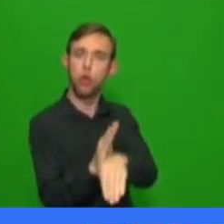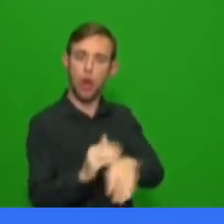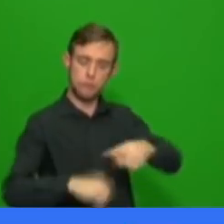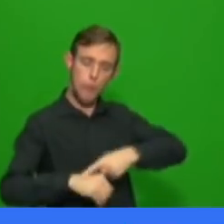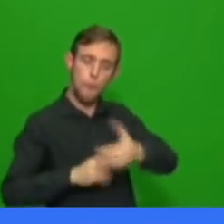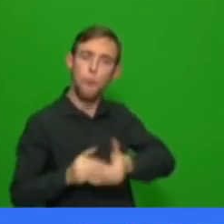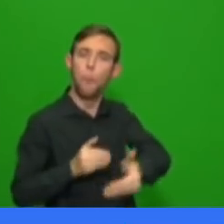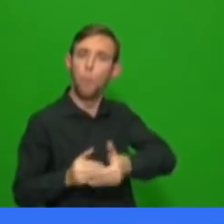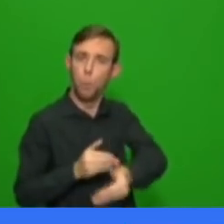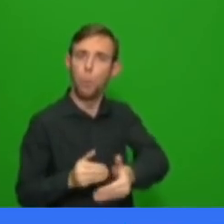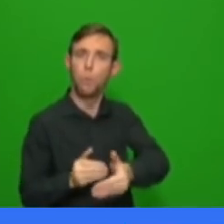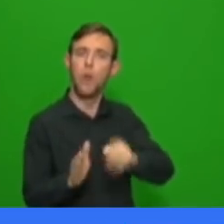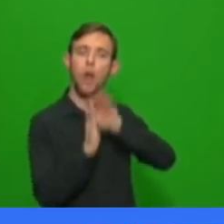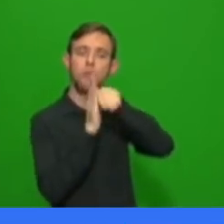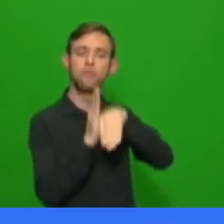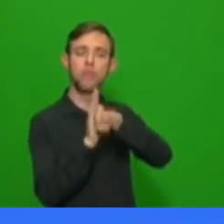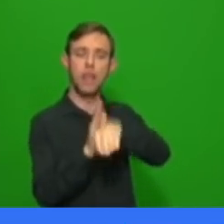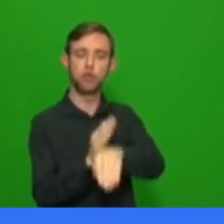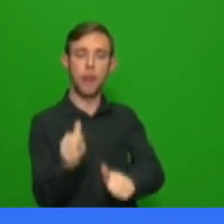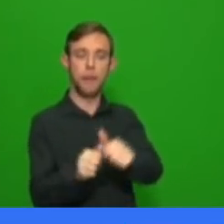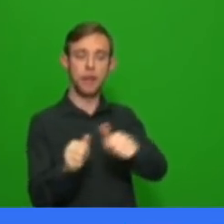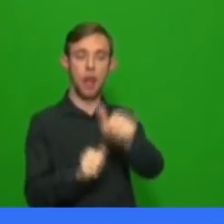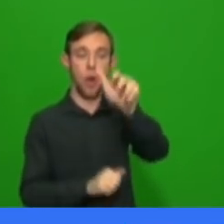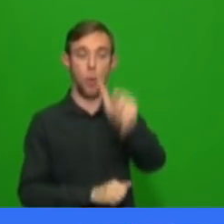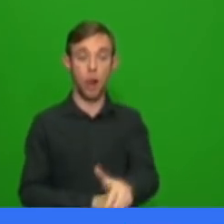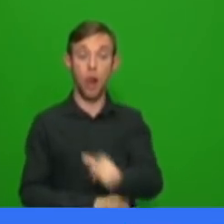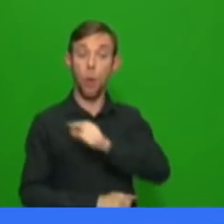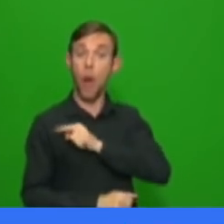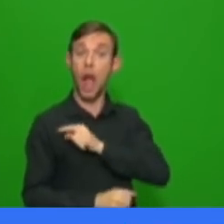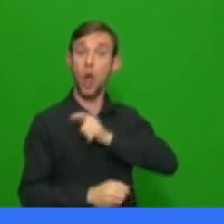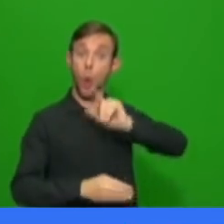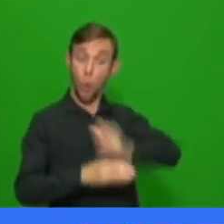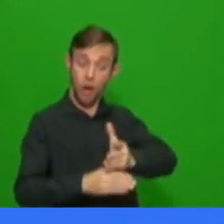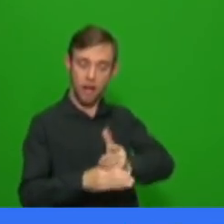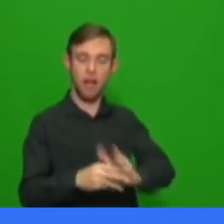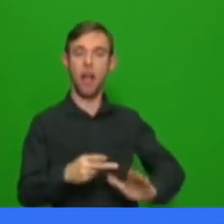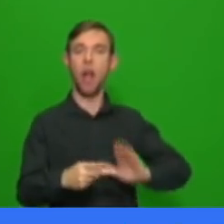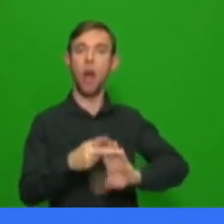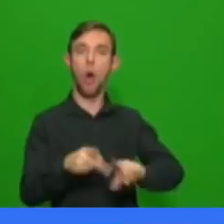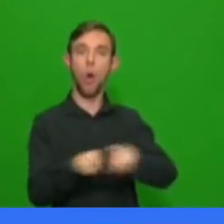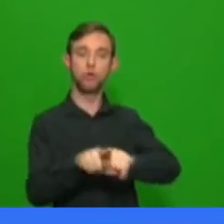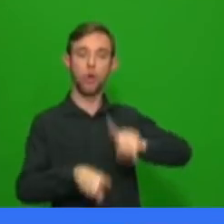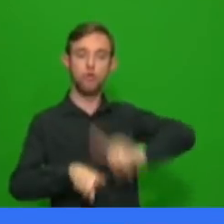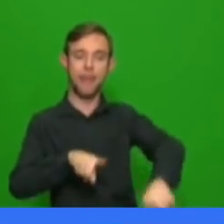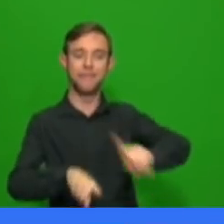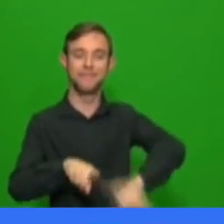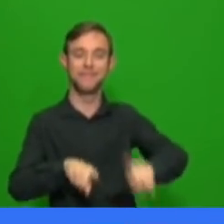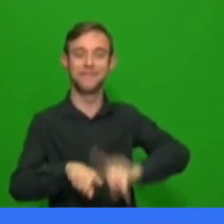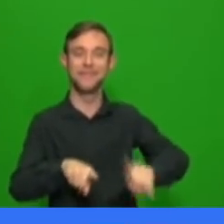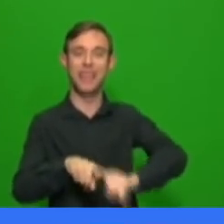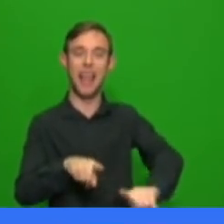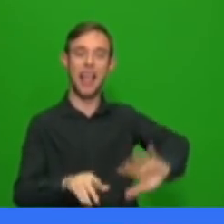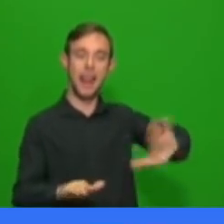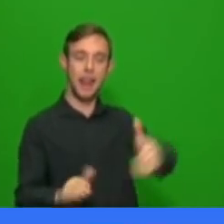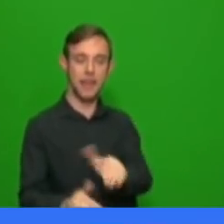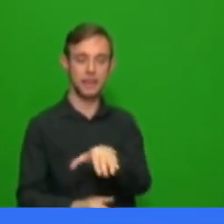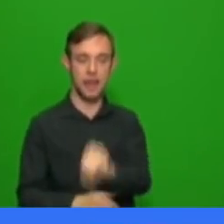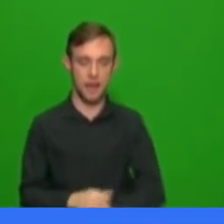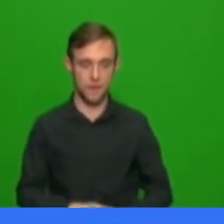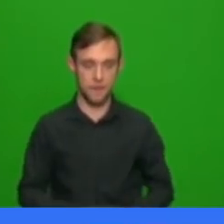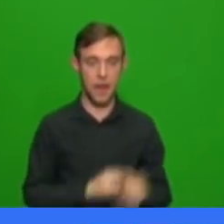term. The forecast for core inflation is lower at 4.5% in